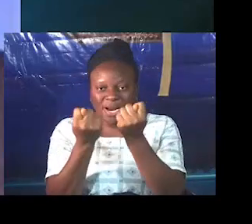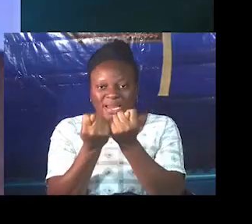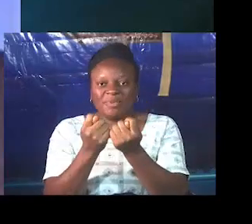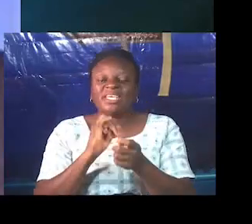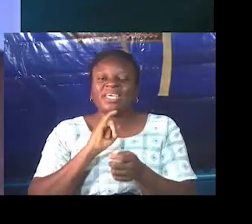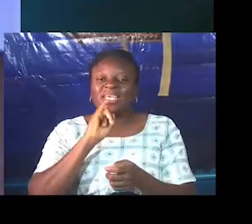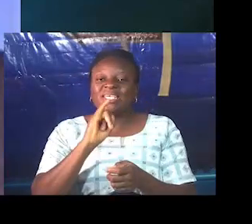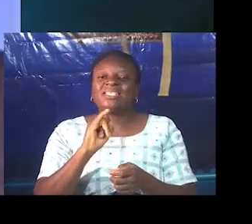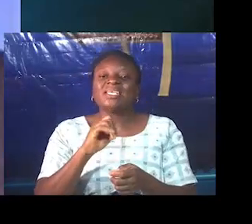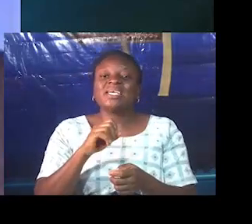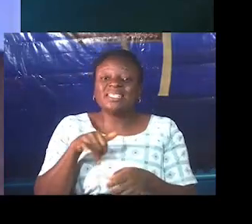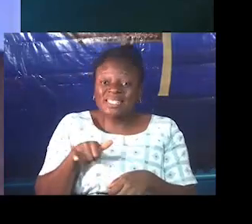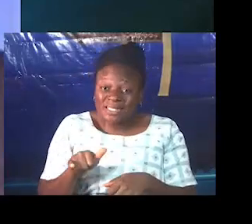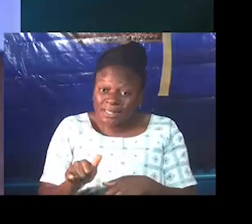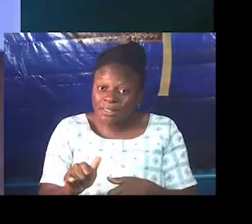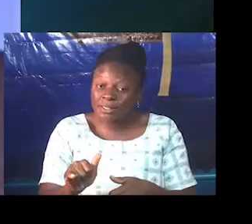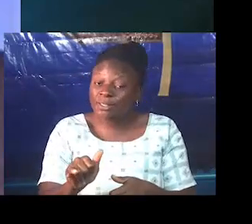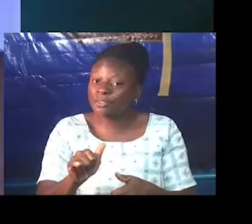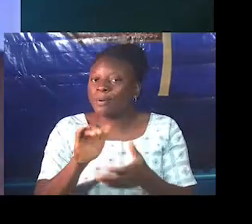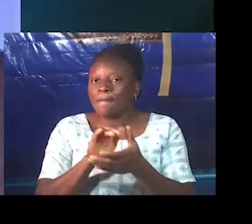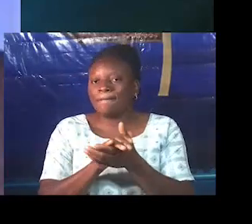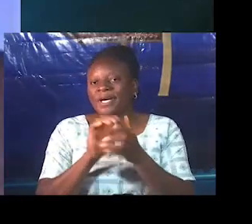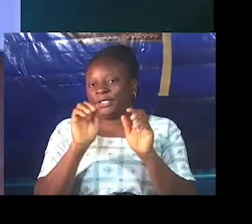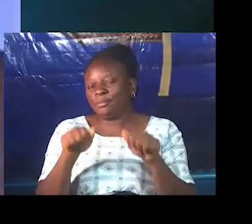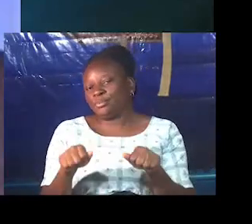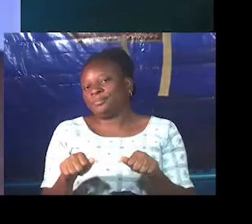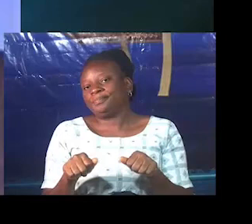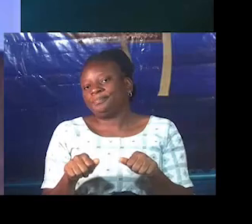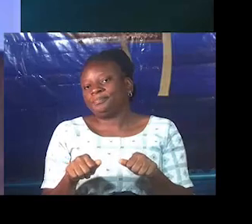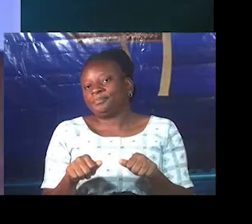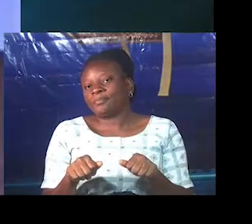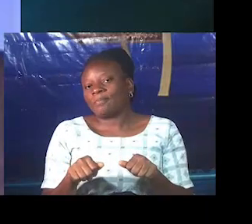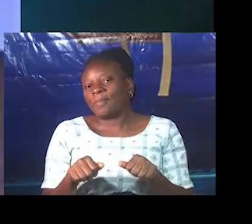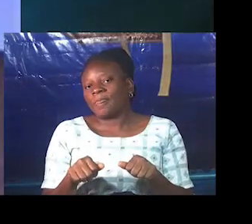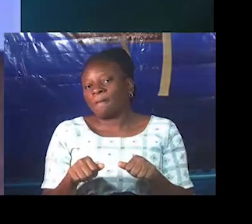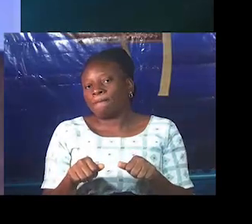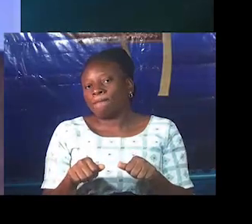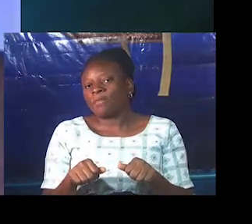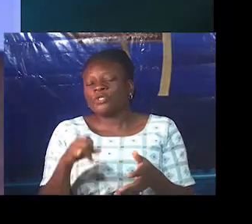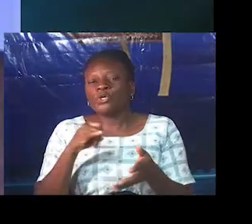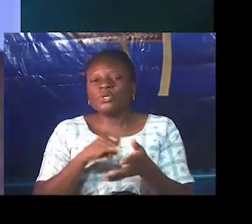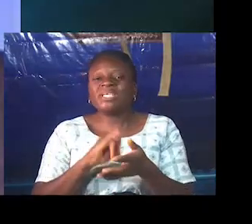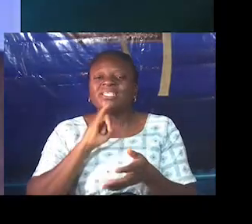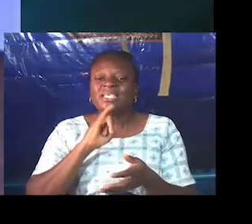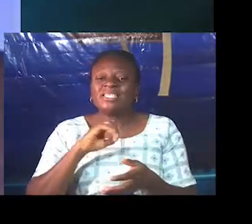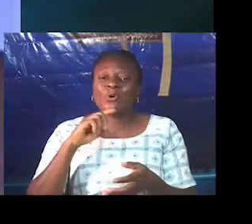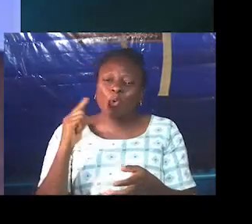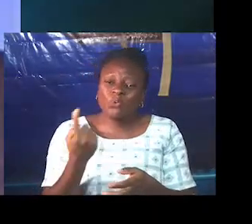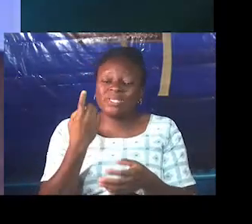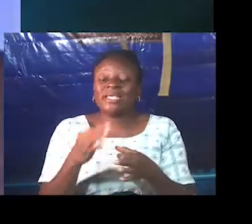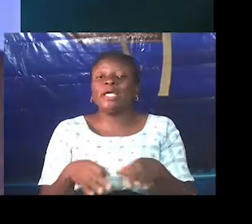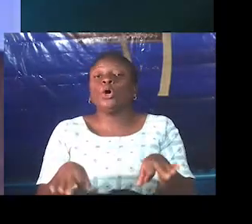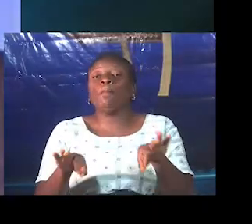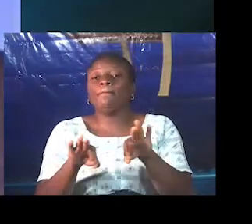is unimportant. Such things mean nothing. Yes. Whether a person has Christ is what matters. That's true. And he